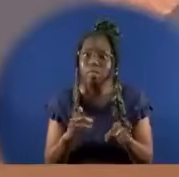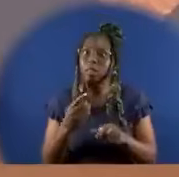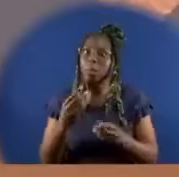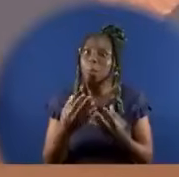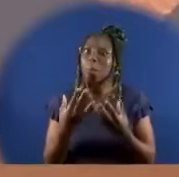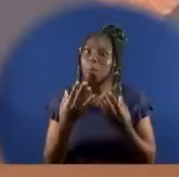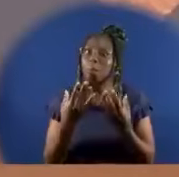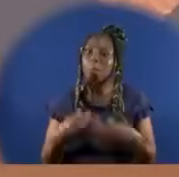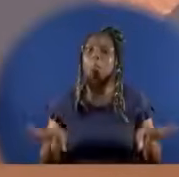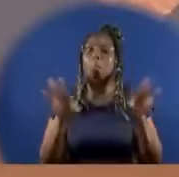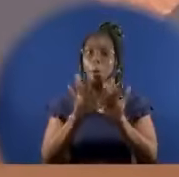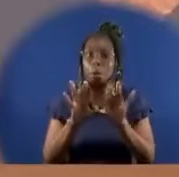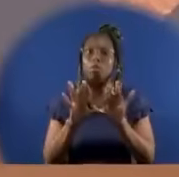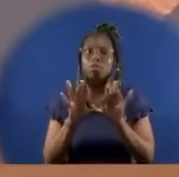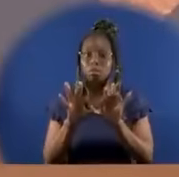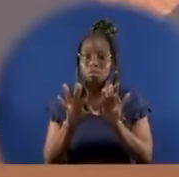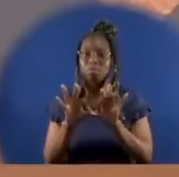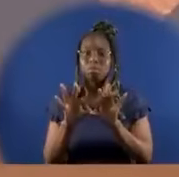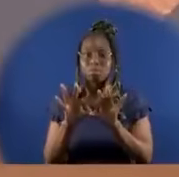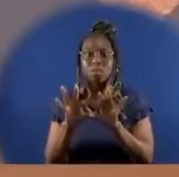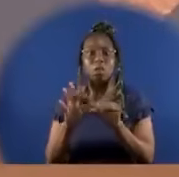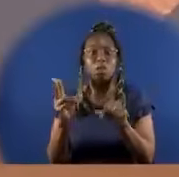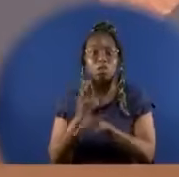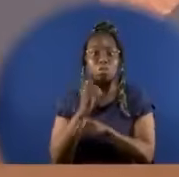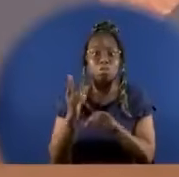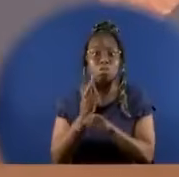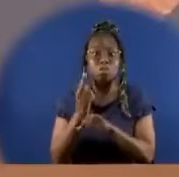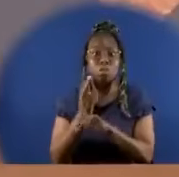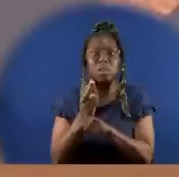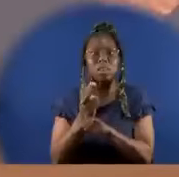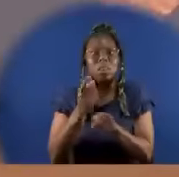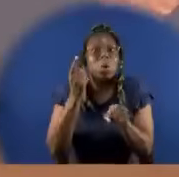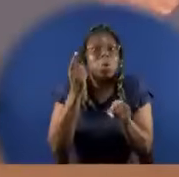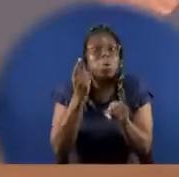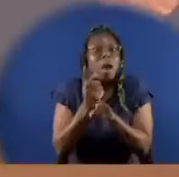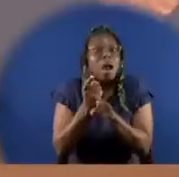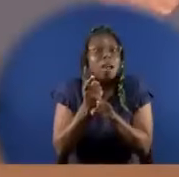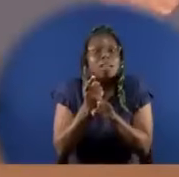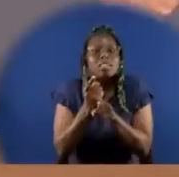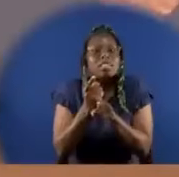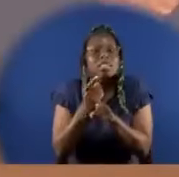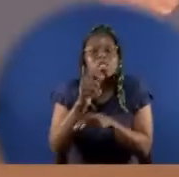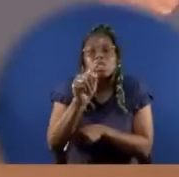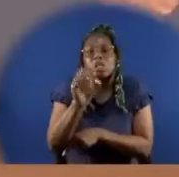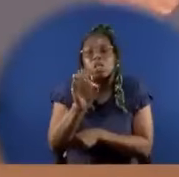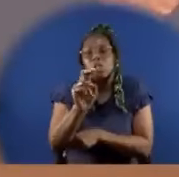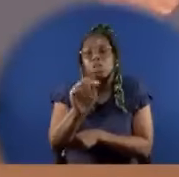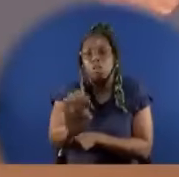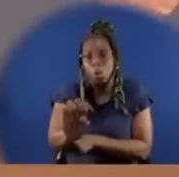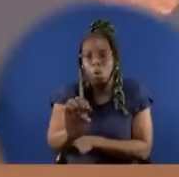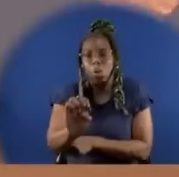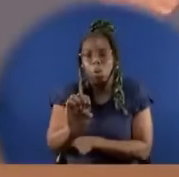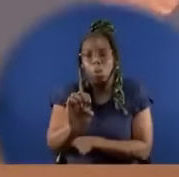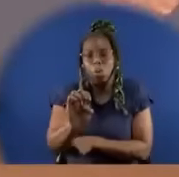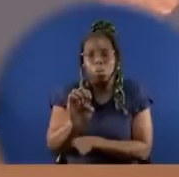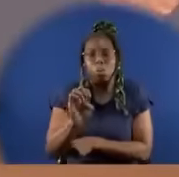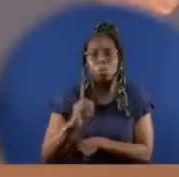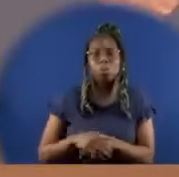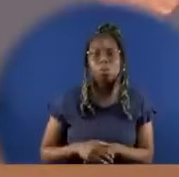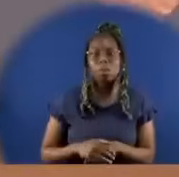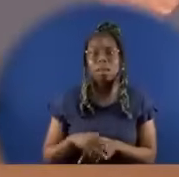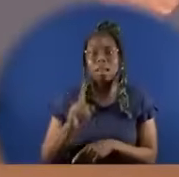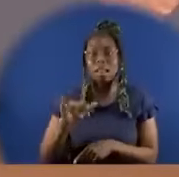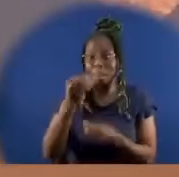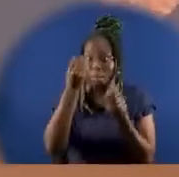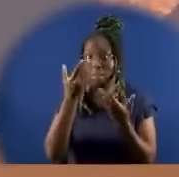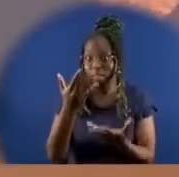in the right way and speak words with the right tone, because your tone matters. Hear me when I tell you, the